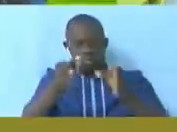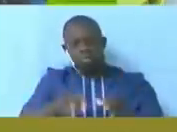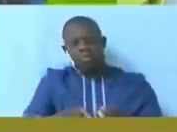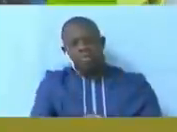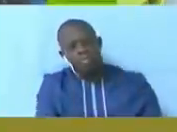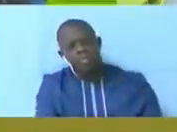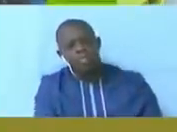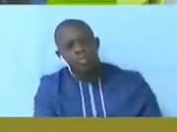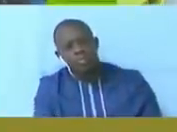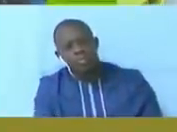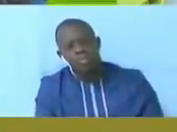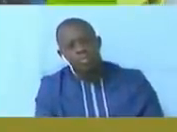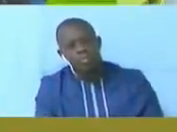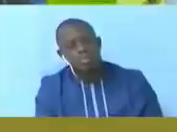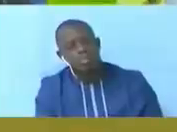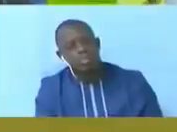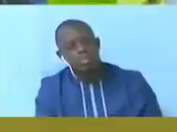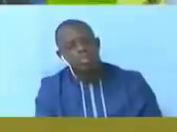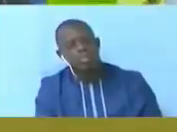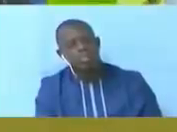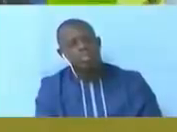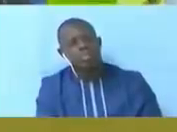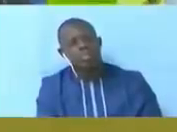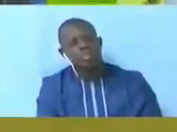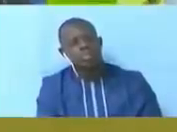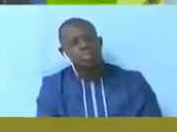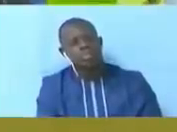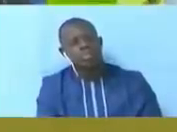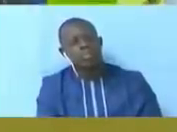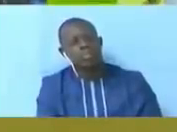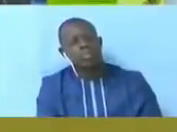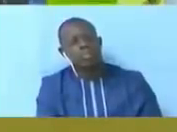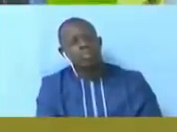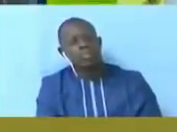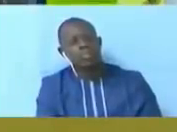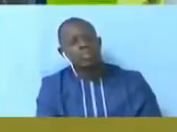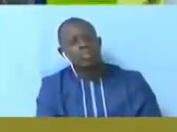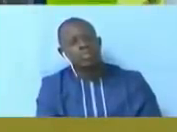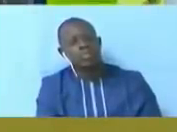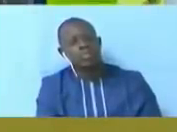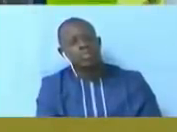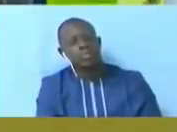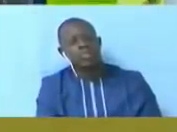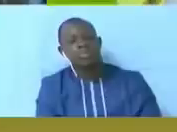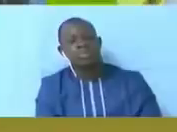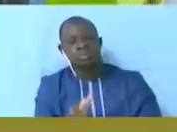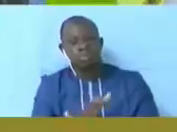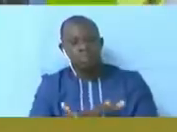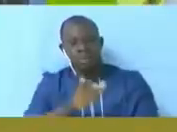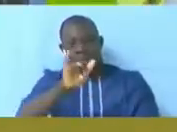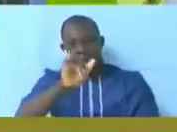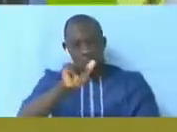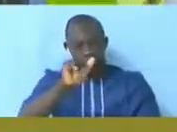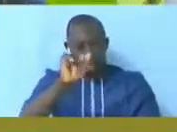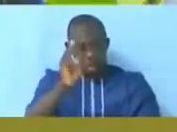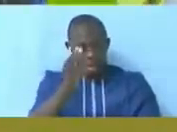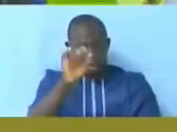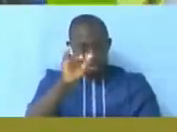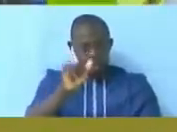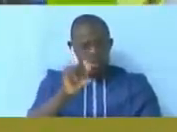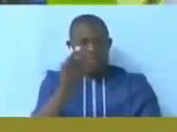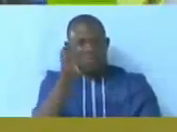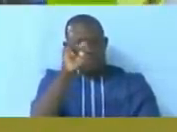kiti be kiti kono. And Yaya was the first to go through voir dire. Yaya lomo